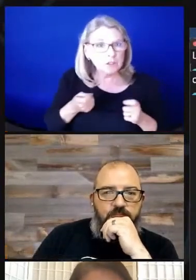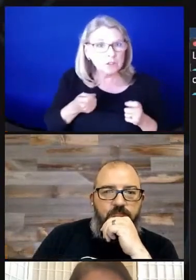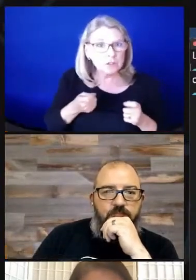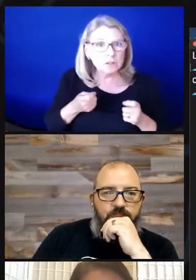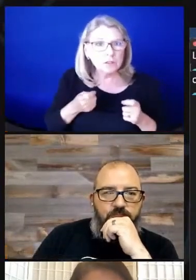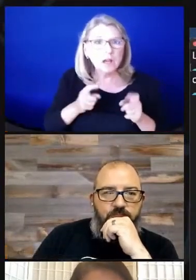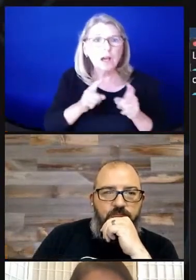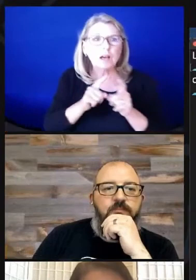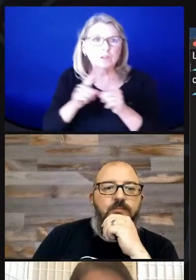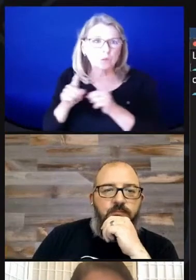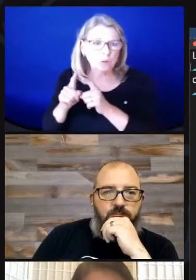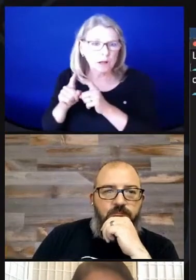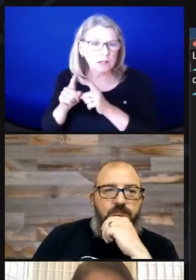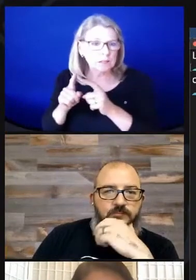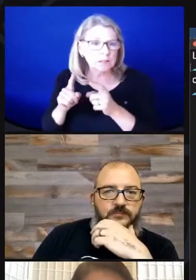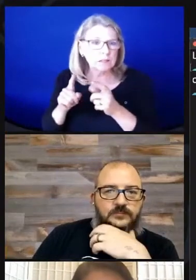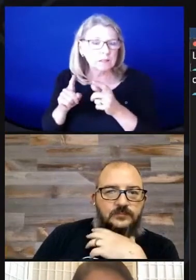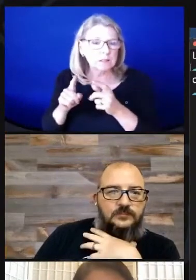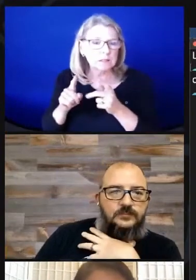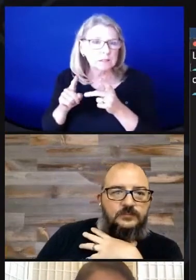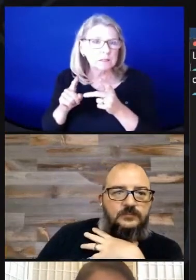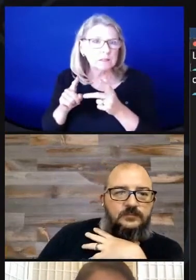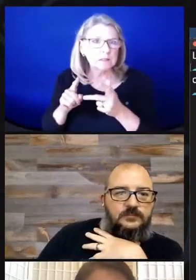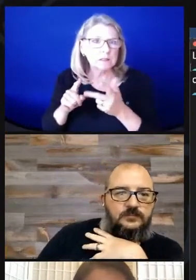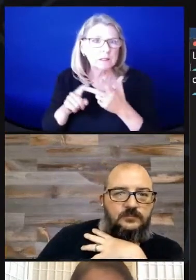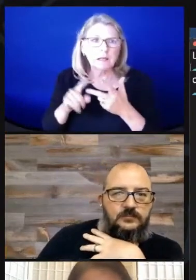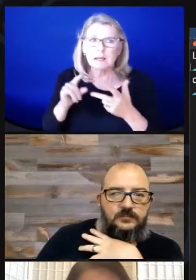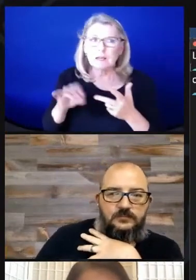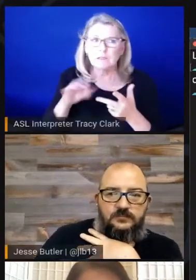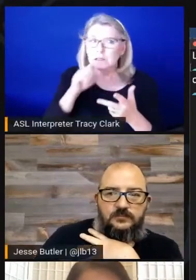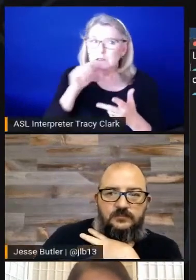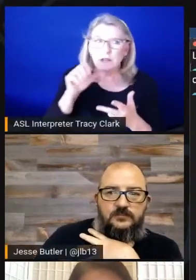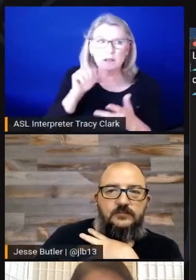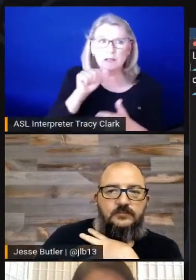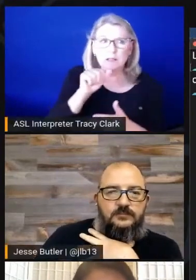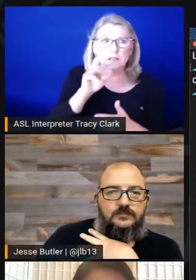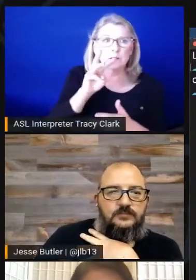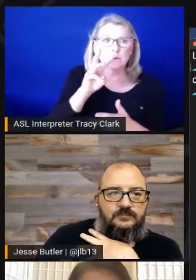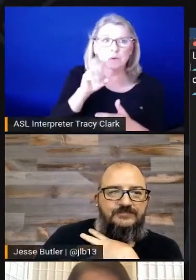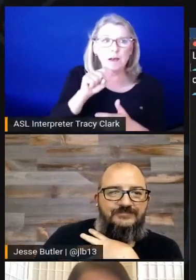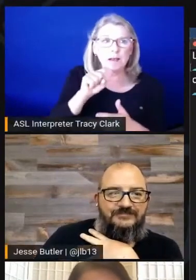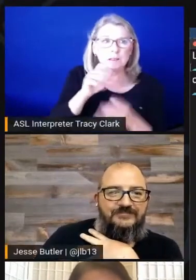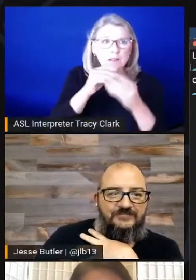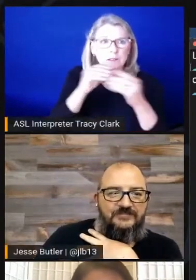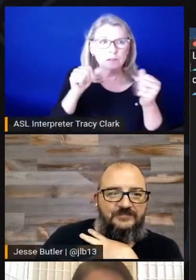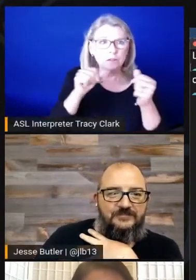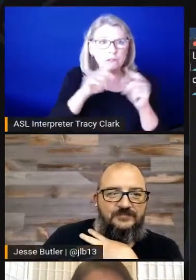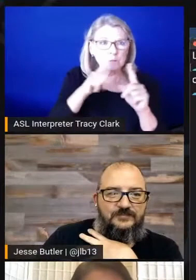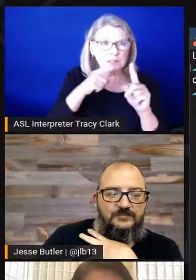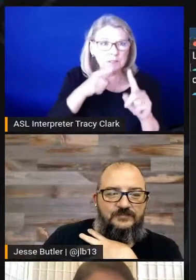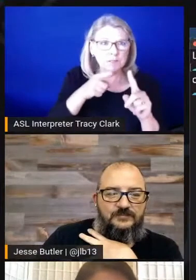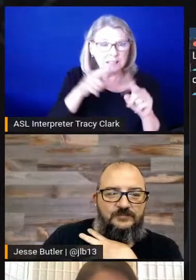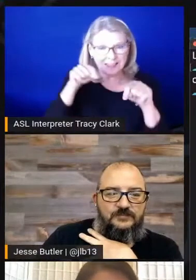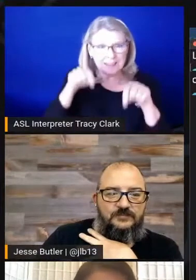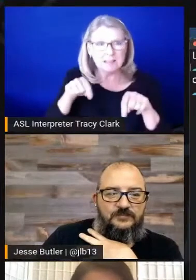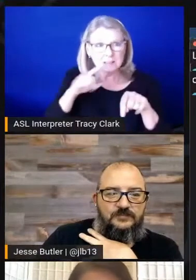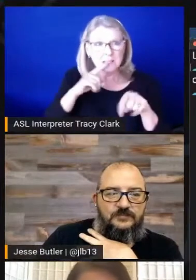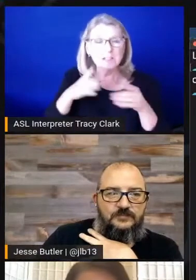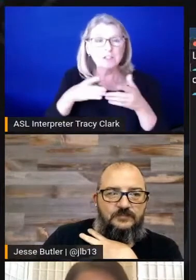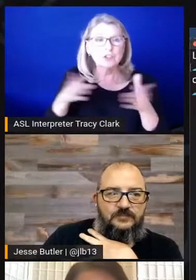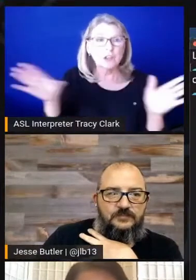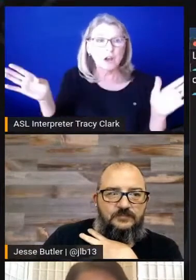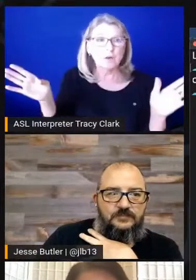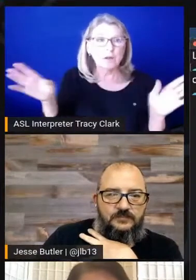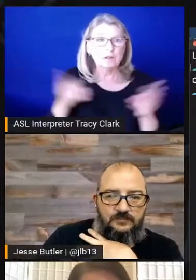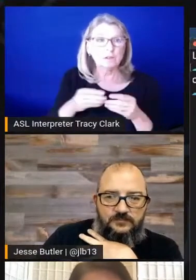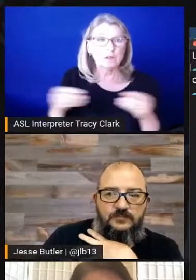it is not a AWS solution specifically. It's actually a generic solution that you